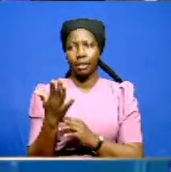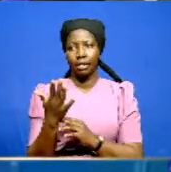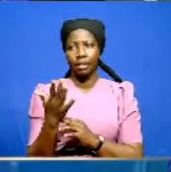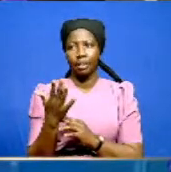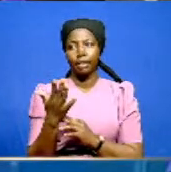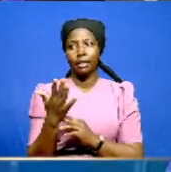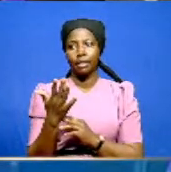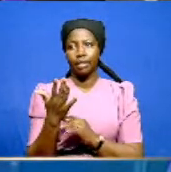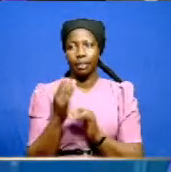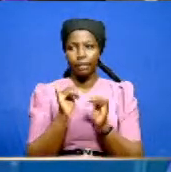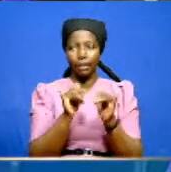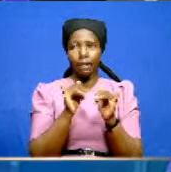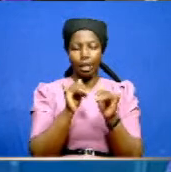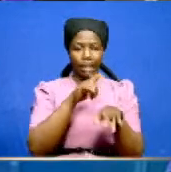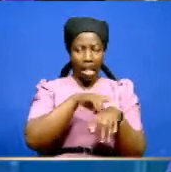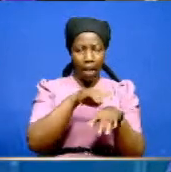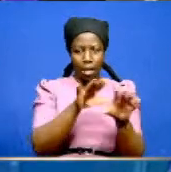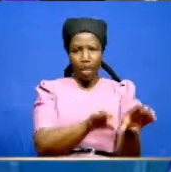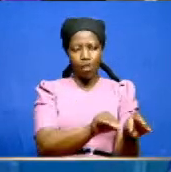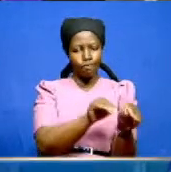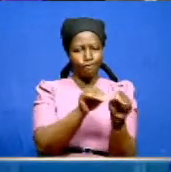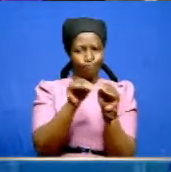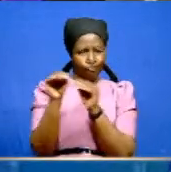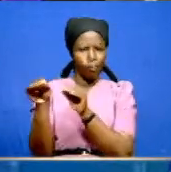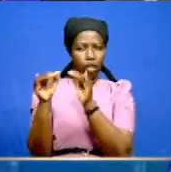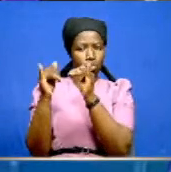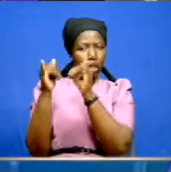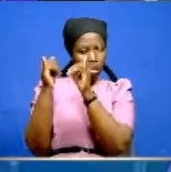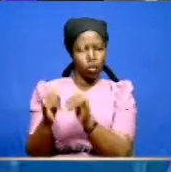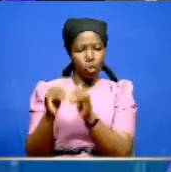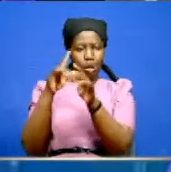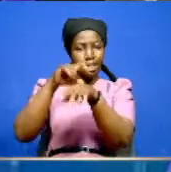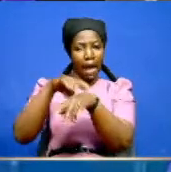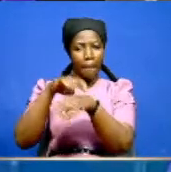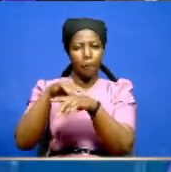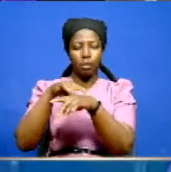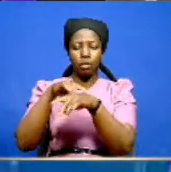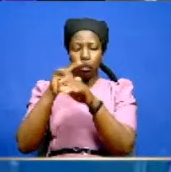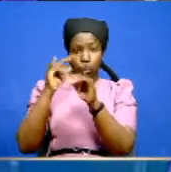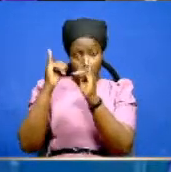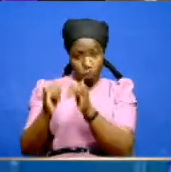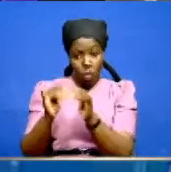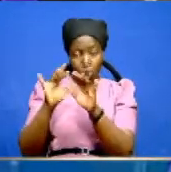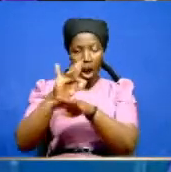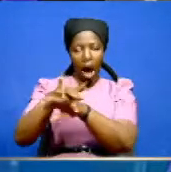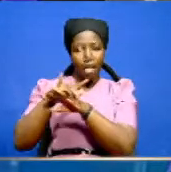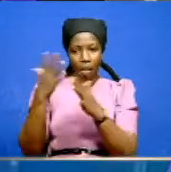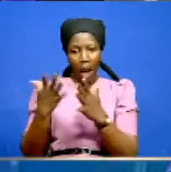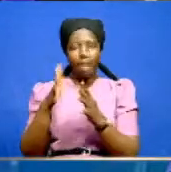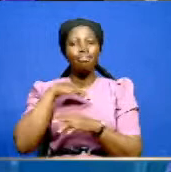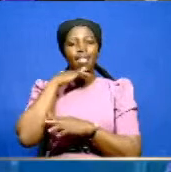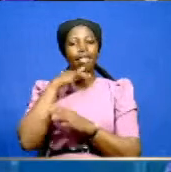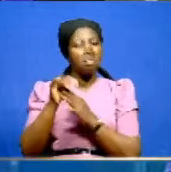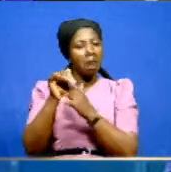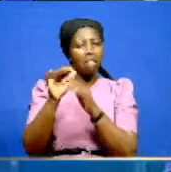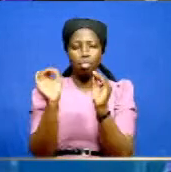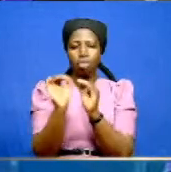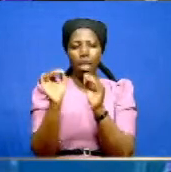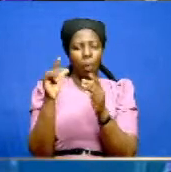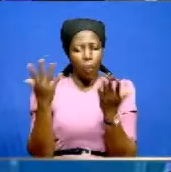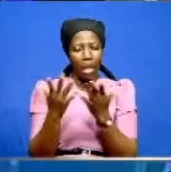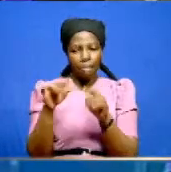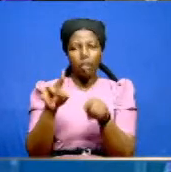crossing over to the new land where death will never reign, where we'll be free to walk before